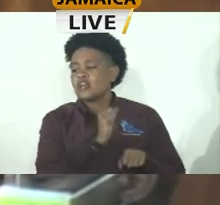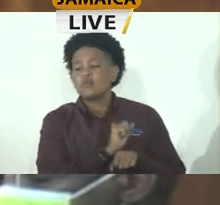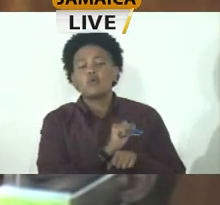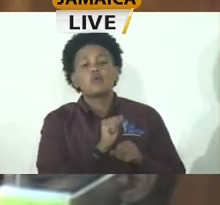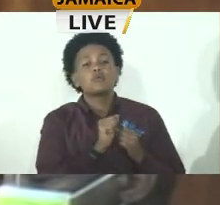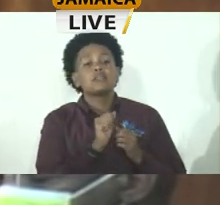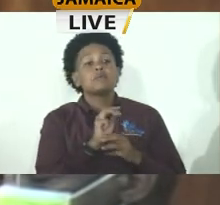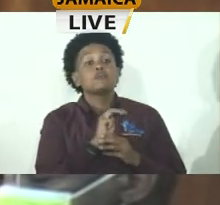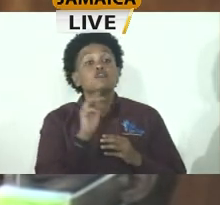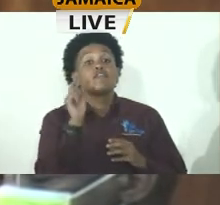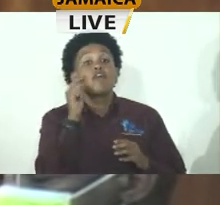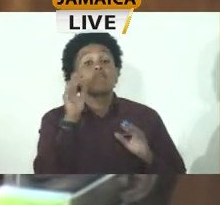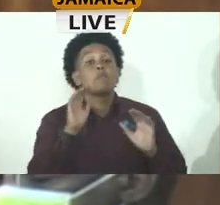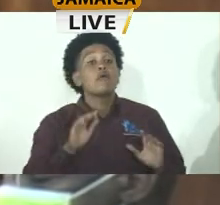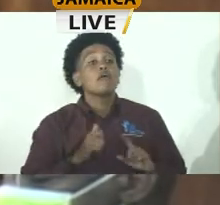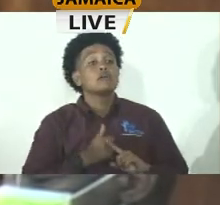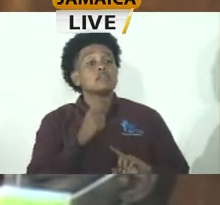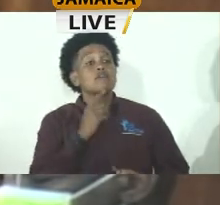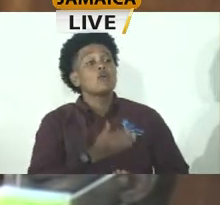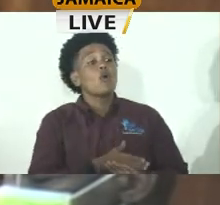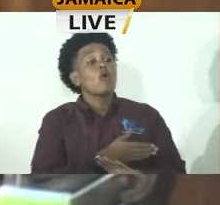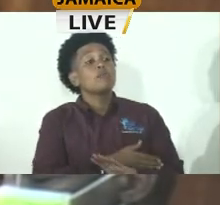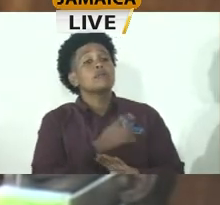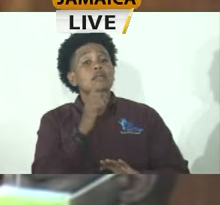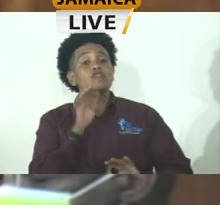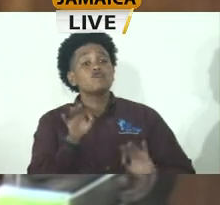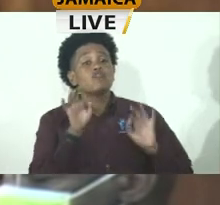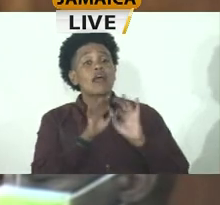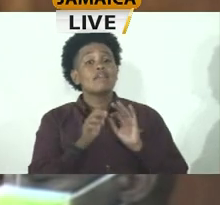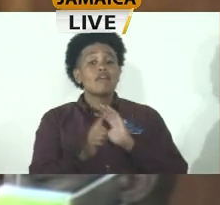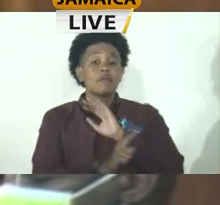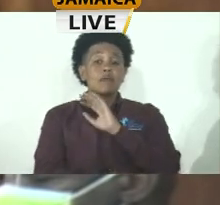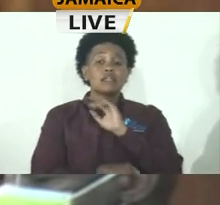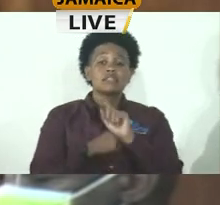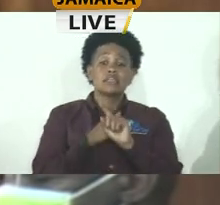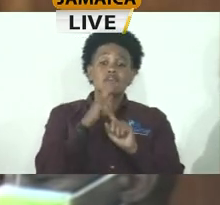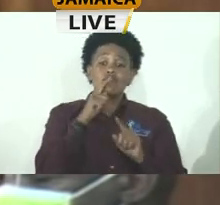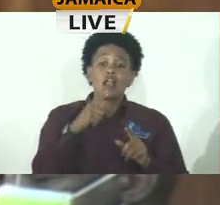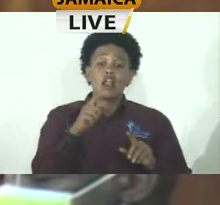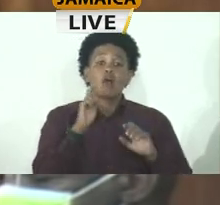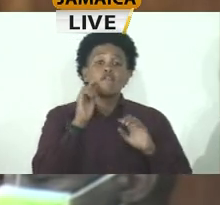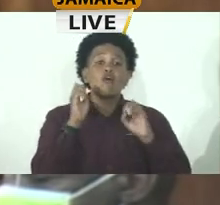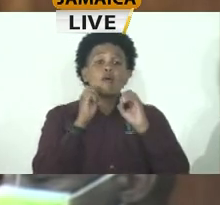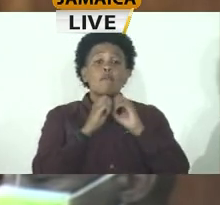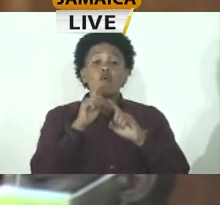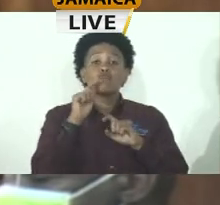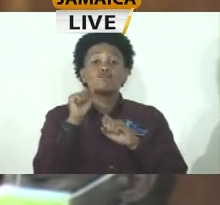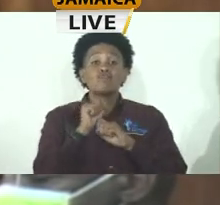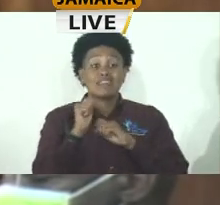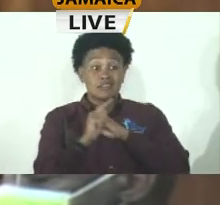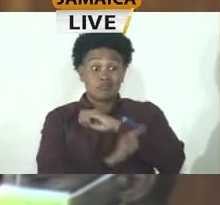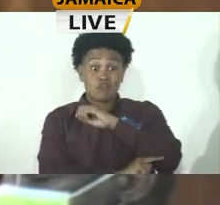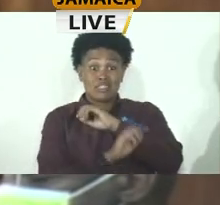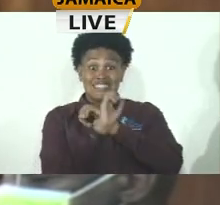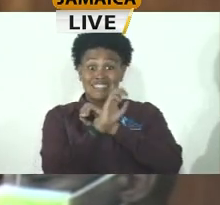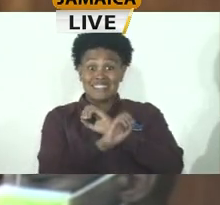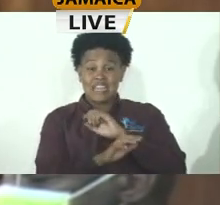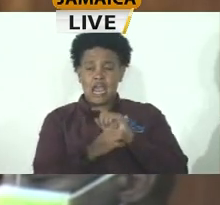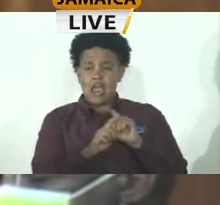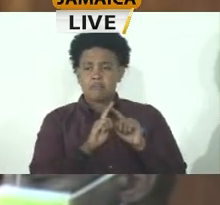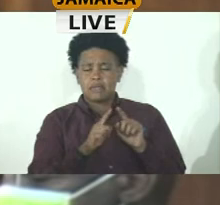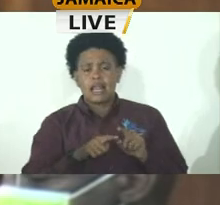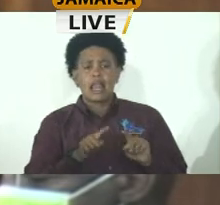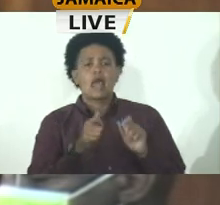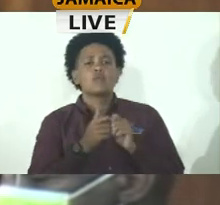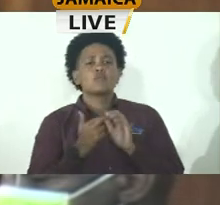of government to update relevant penalties to allow for more realistic sentences in line with the rule